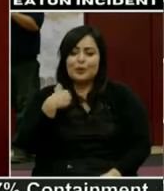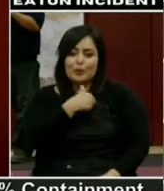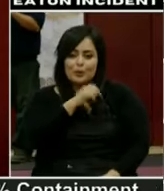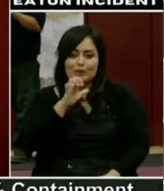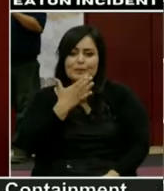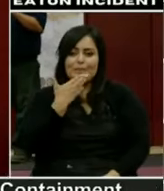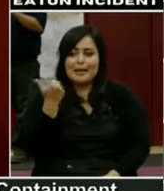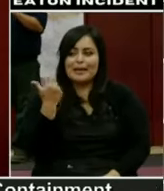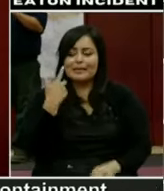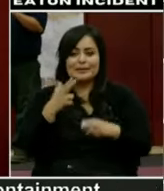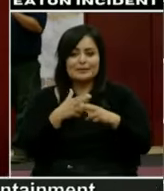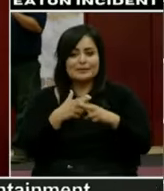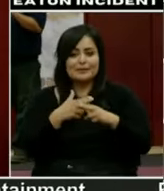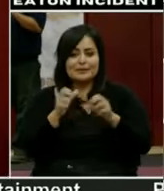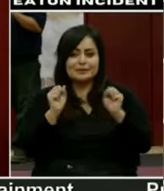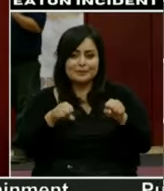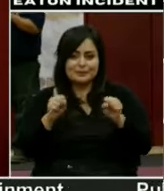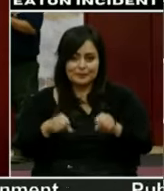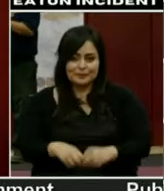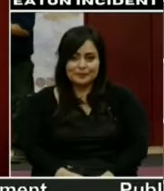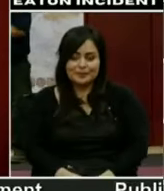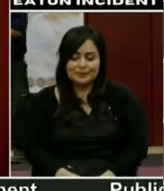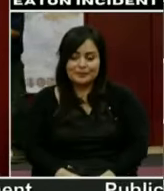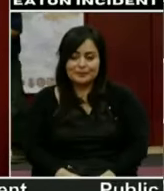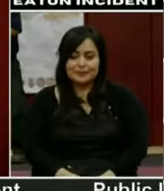the fastest we can, to get you back in your homes.